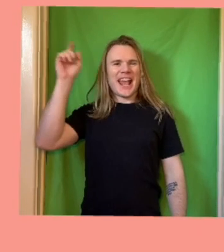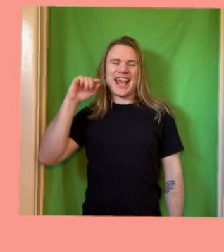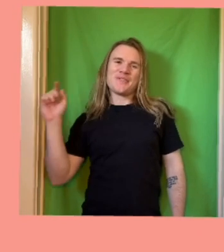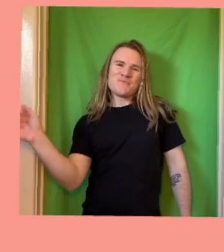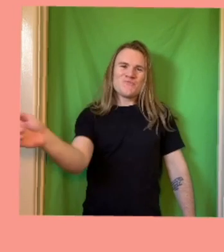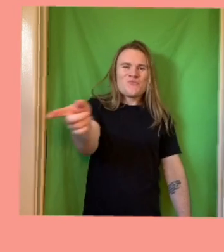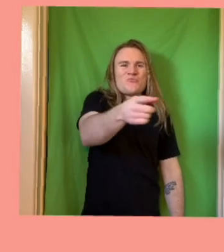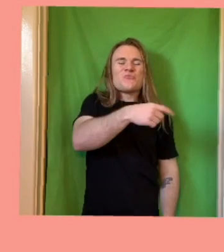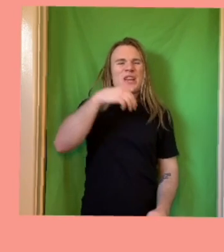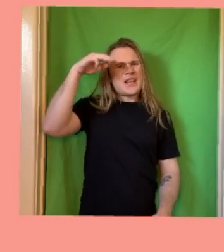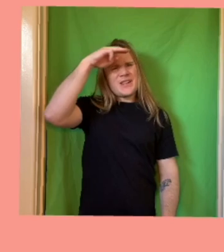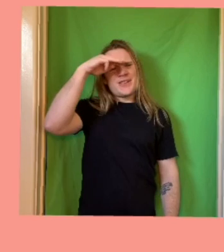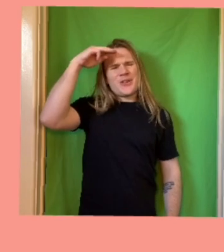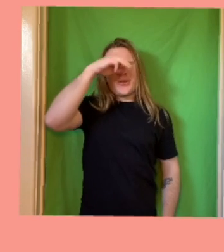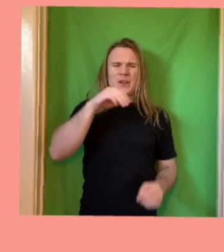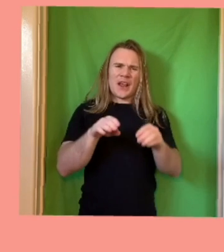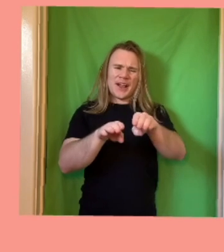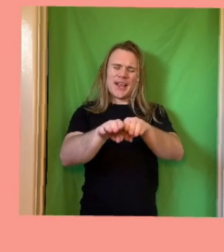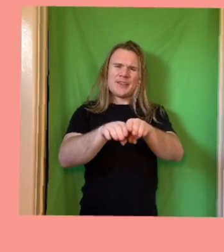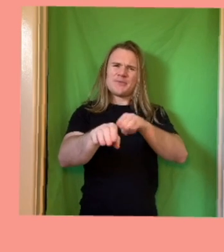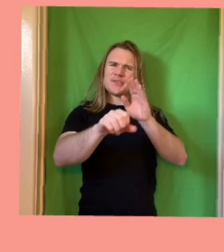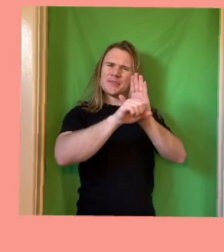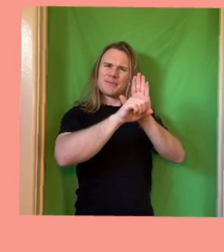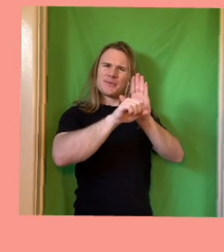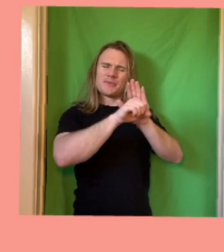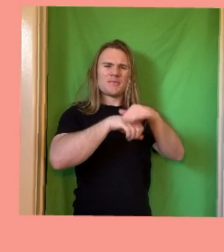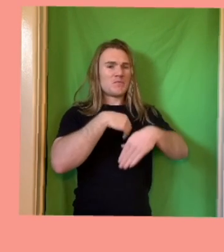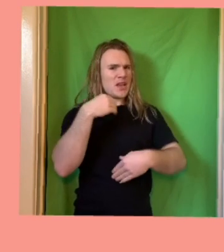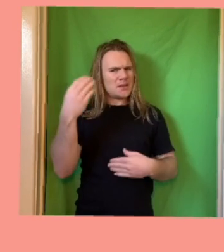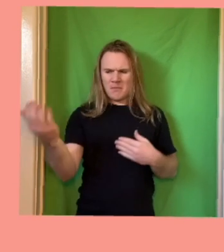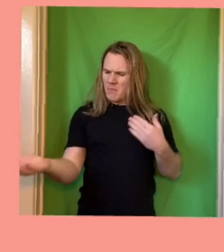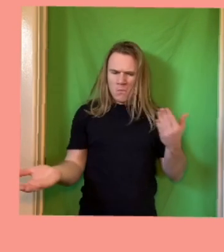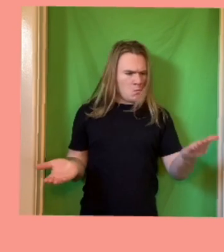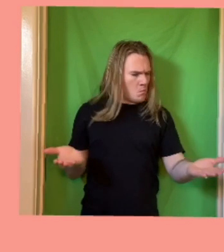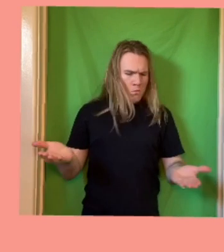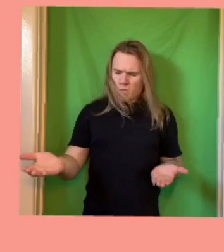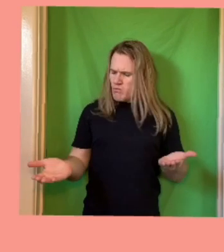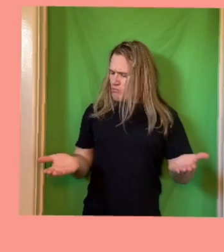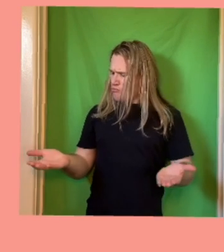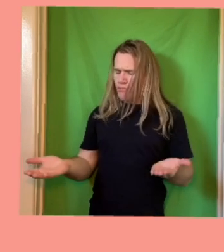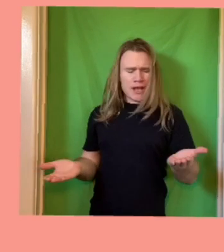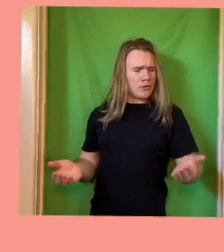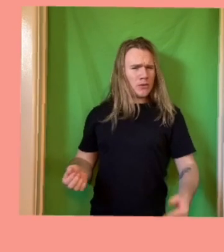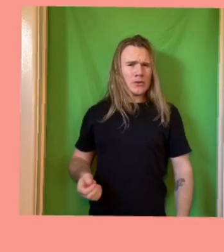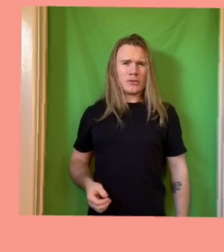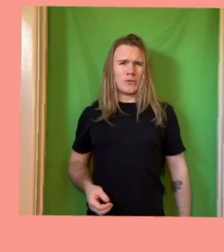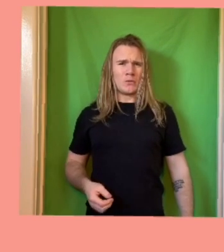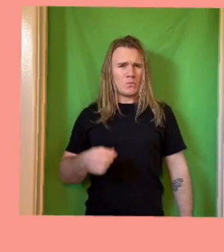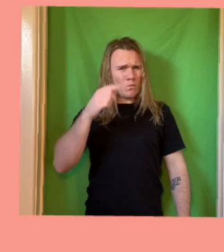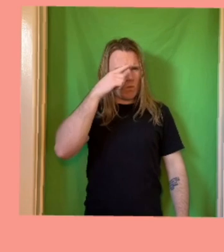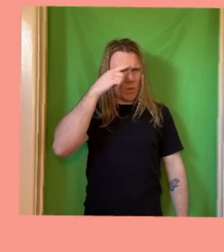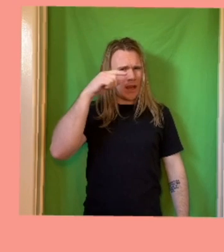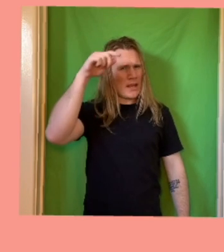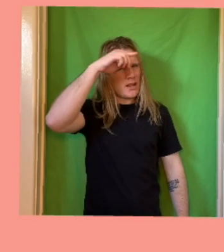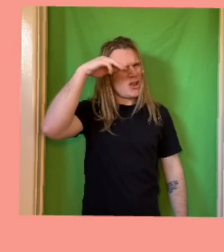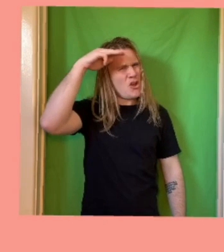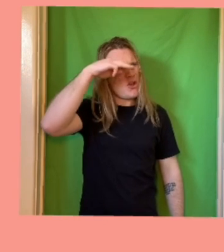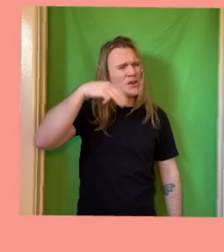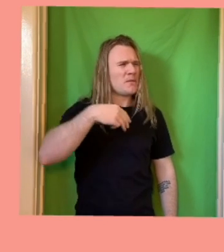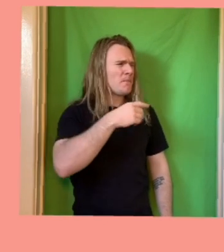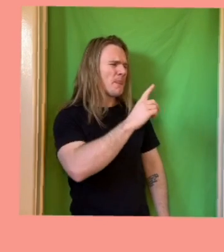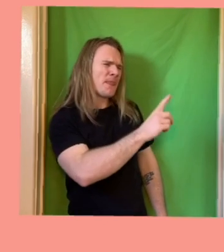Today, we looked at the equal sign as a symbol for balance, and not just the answer